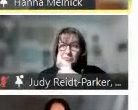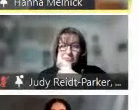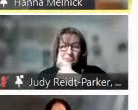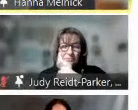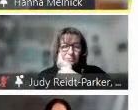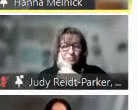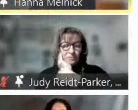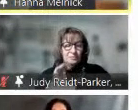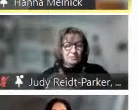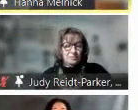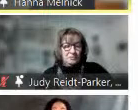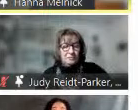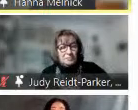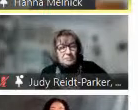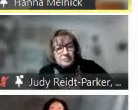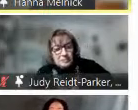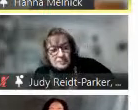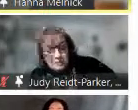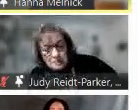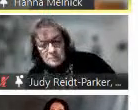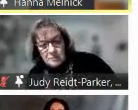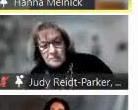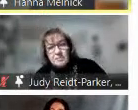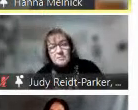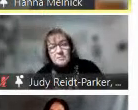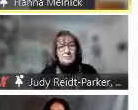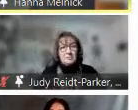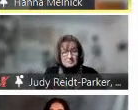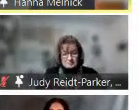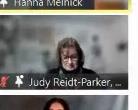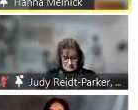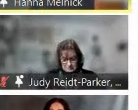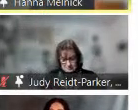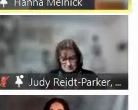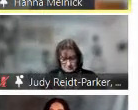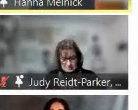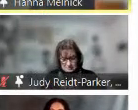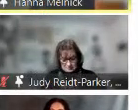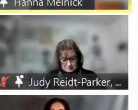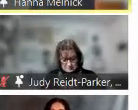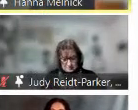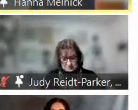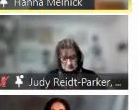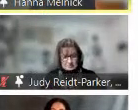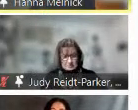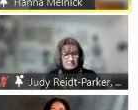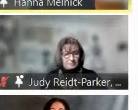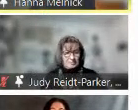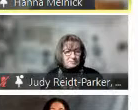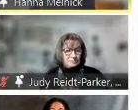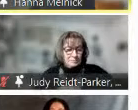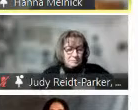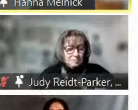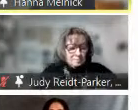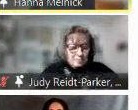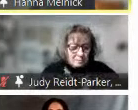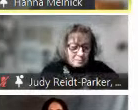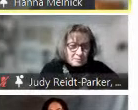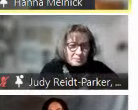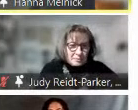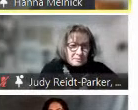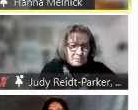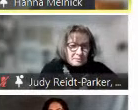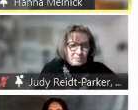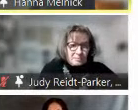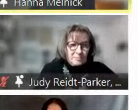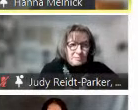We'll now move to staffing standards, and we'll start with lead teacher minimum qualifications. We're going to dig in more,